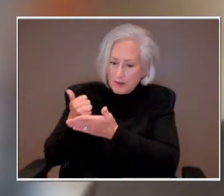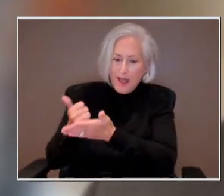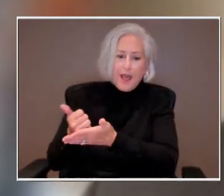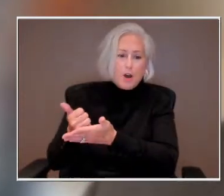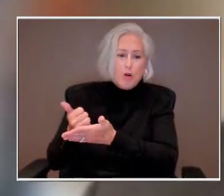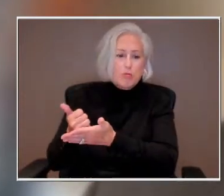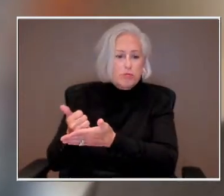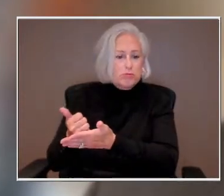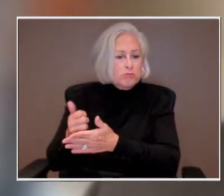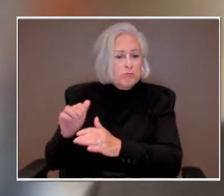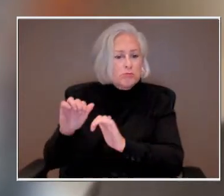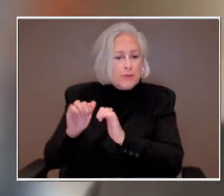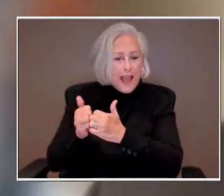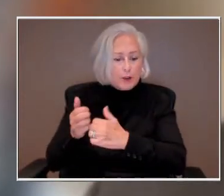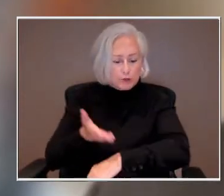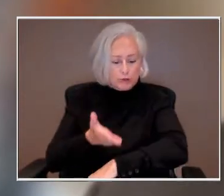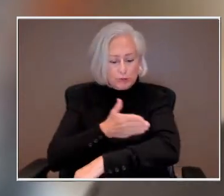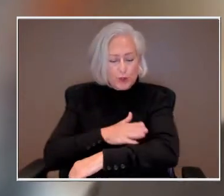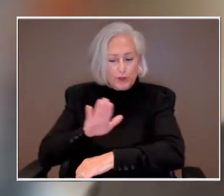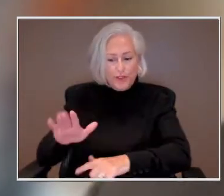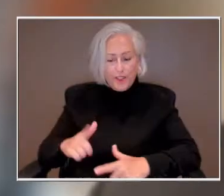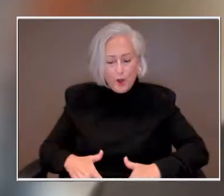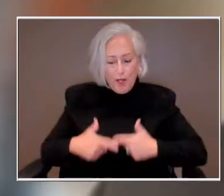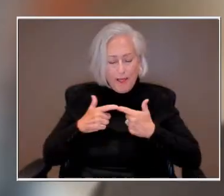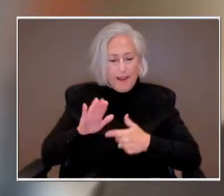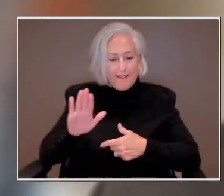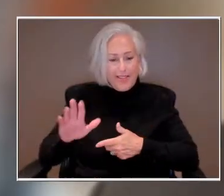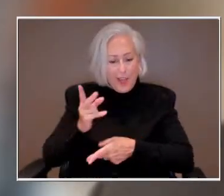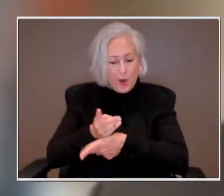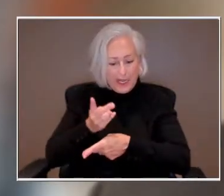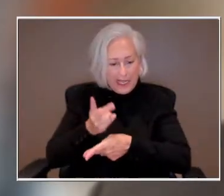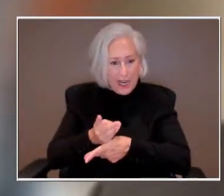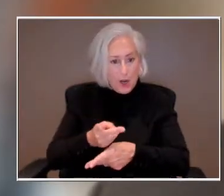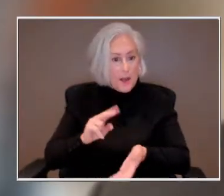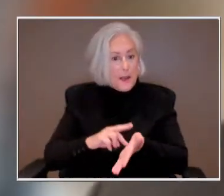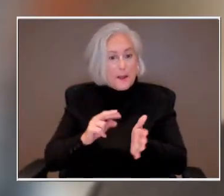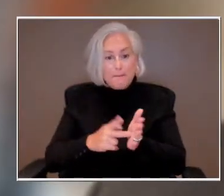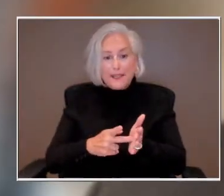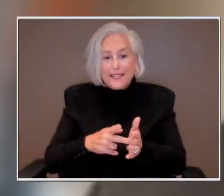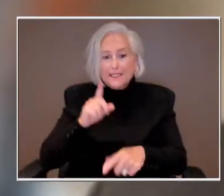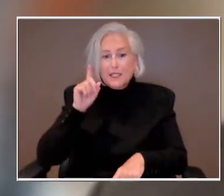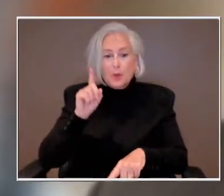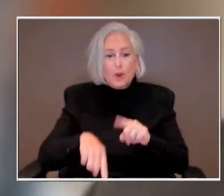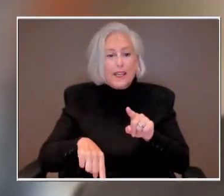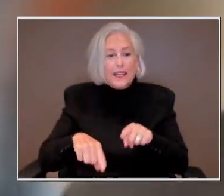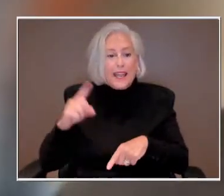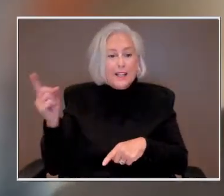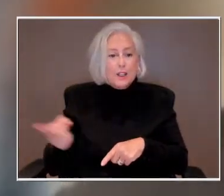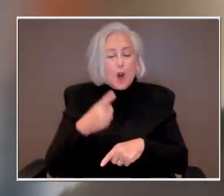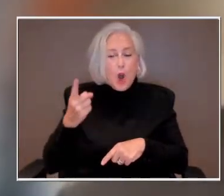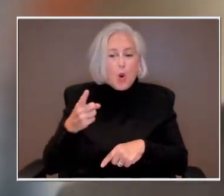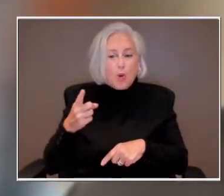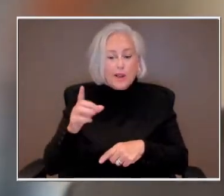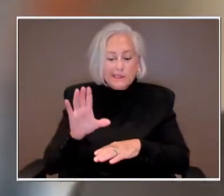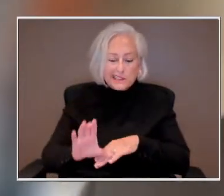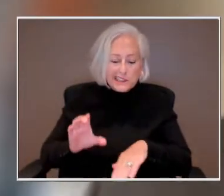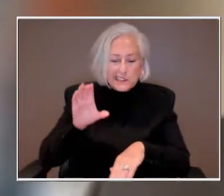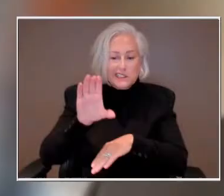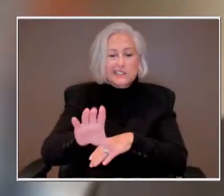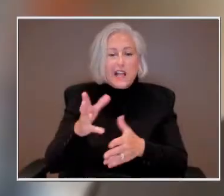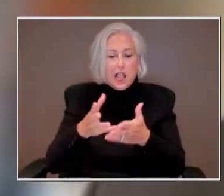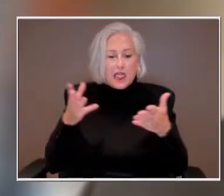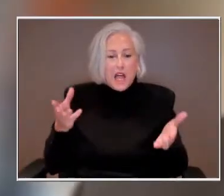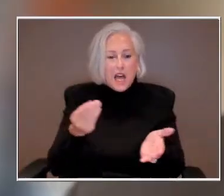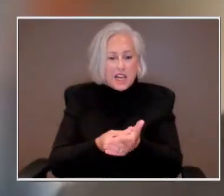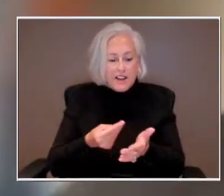lives? And that means, we can't always flood it with lots of dollars, or we can't find,